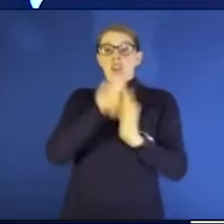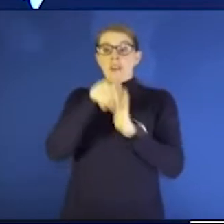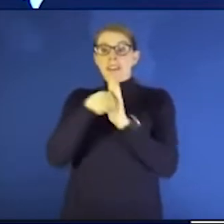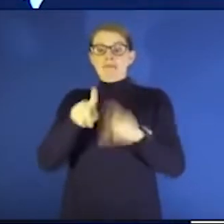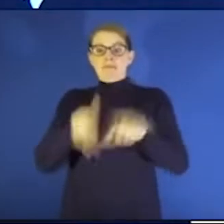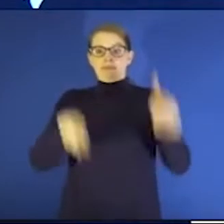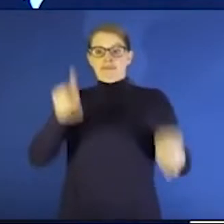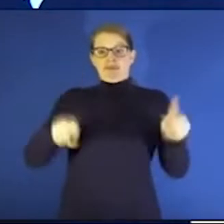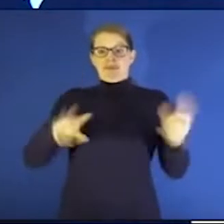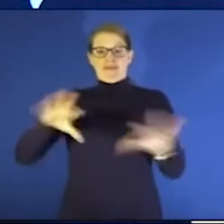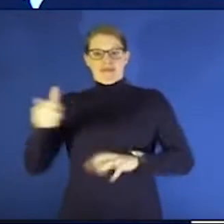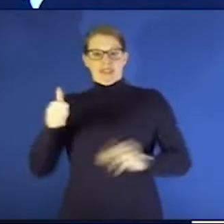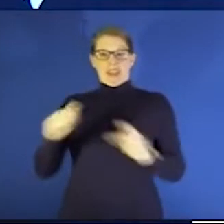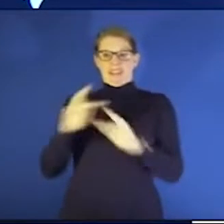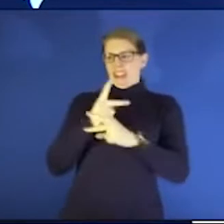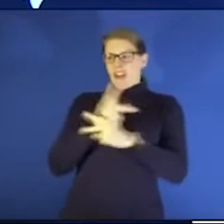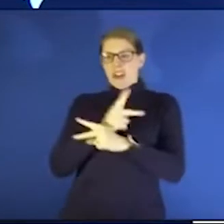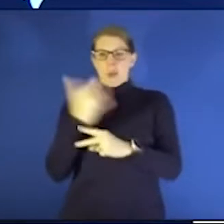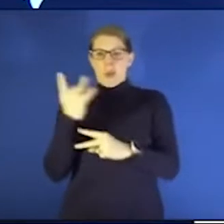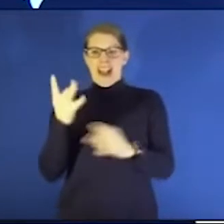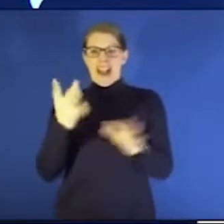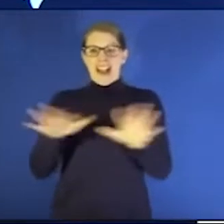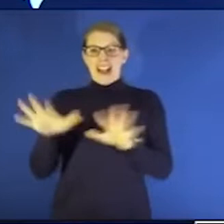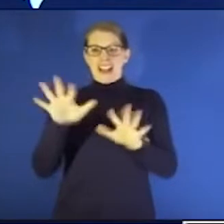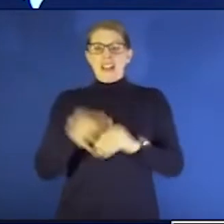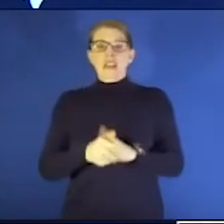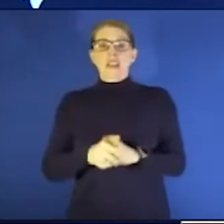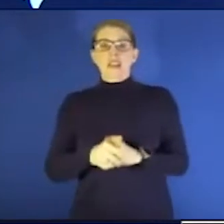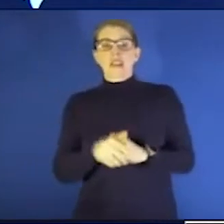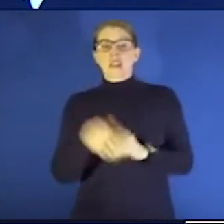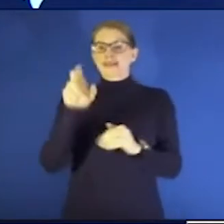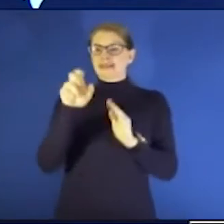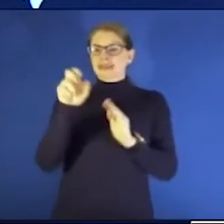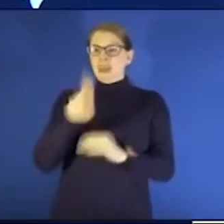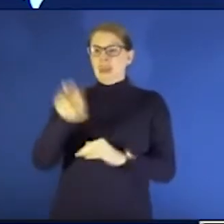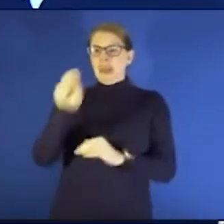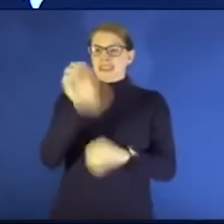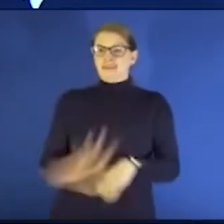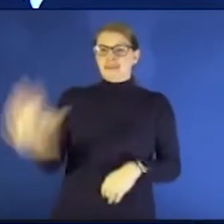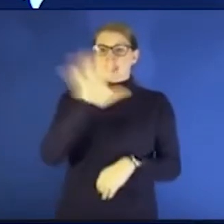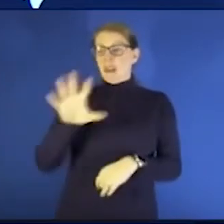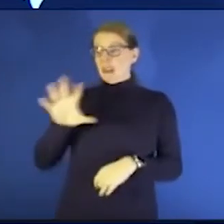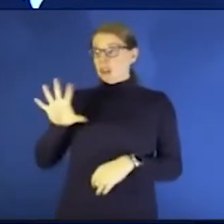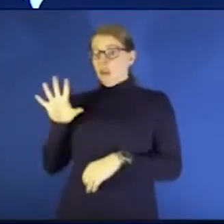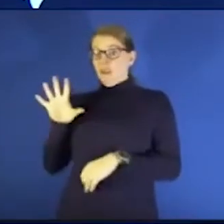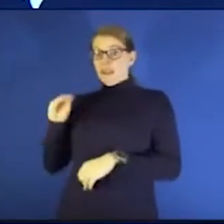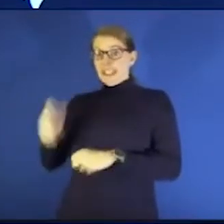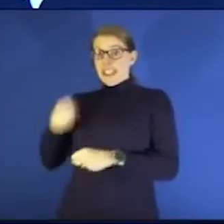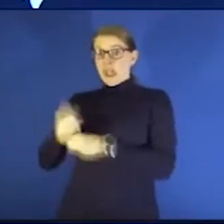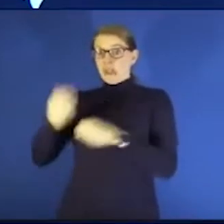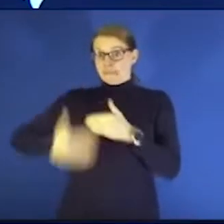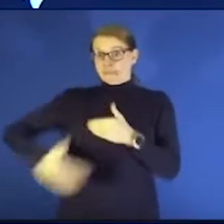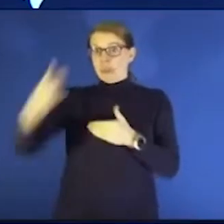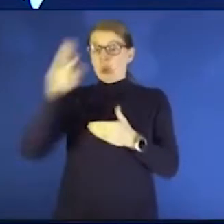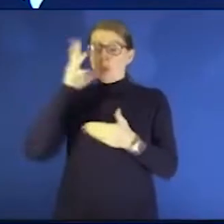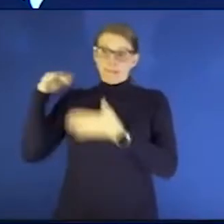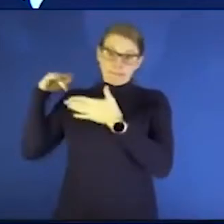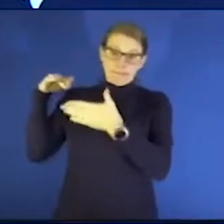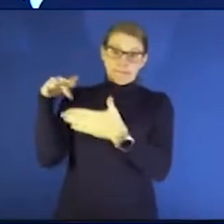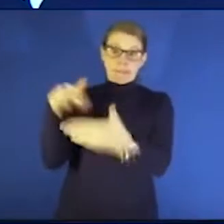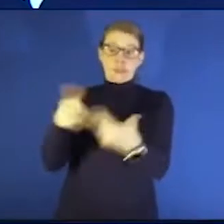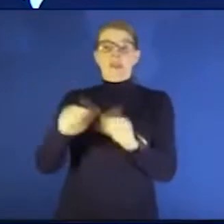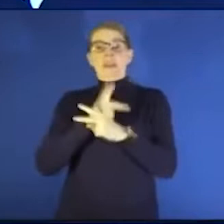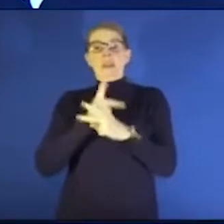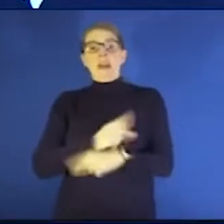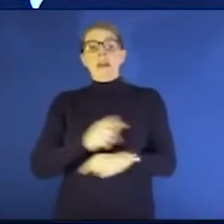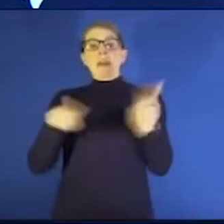figure out why, and I think people who really study this will probably go for the next 50 years trying to figure all this out. But at the end of the day, what we know is the rules of